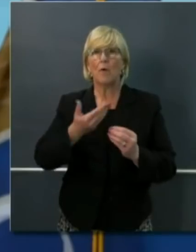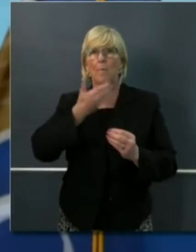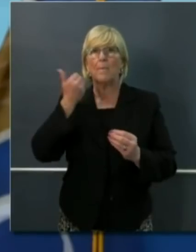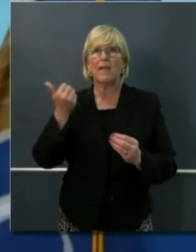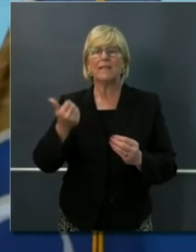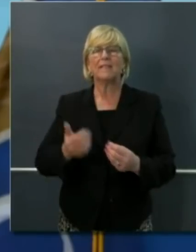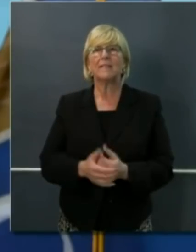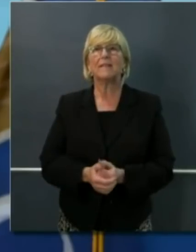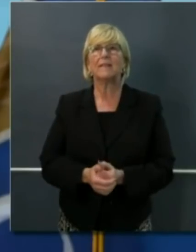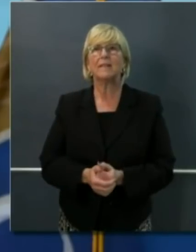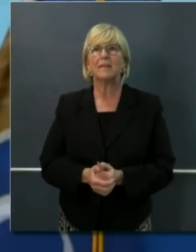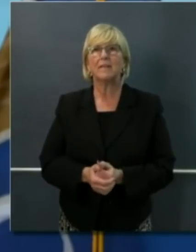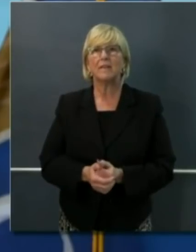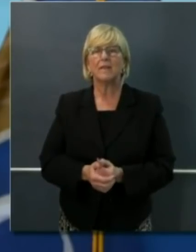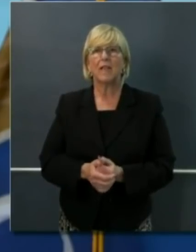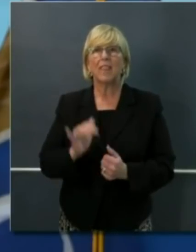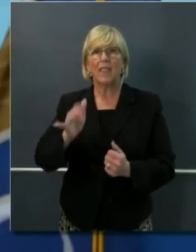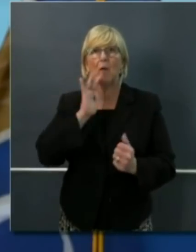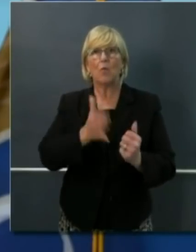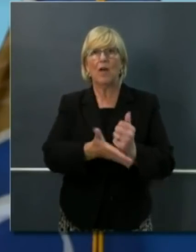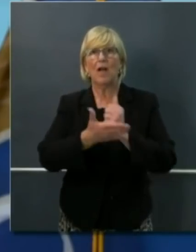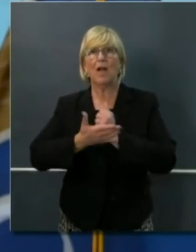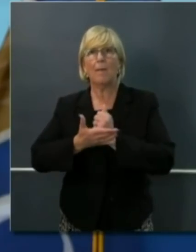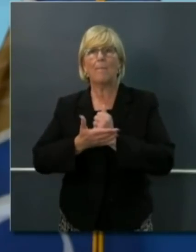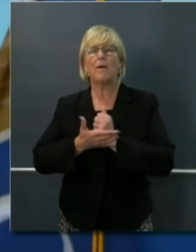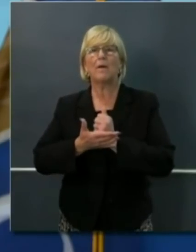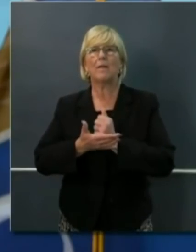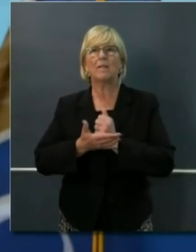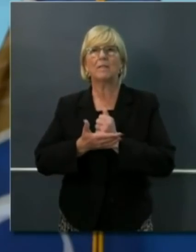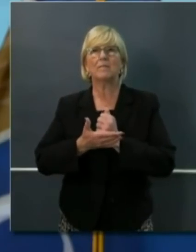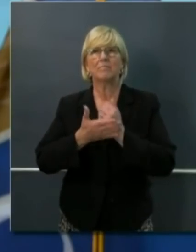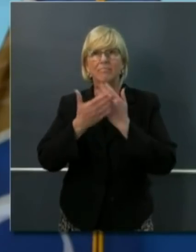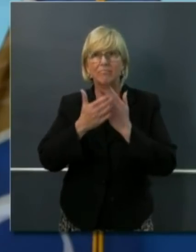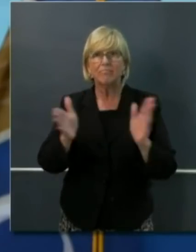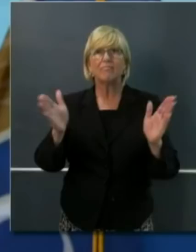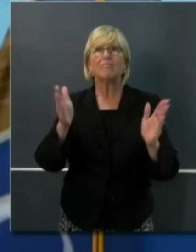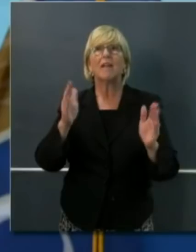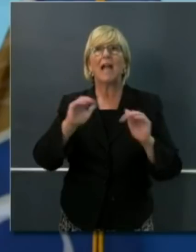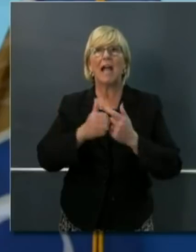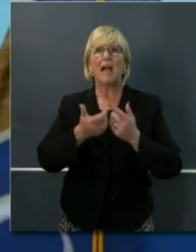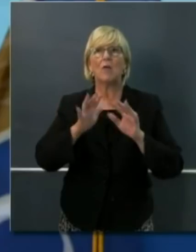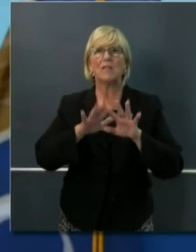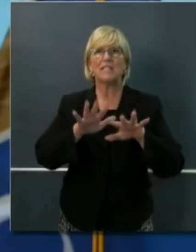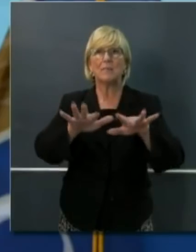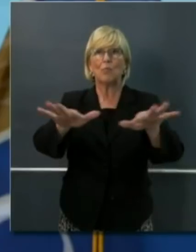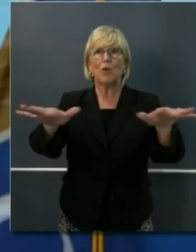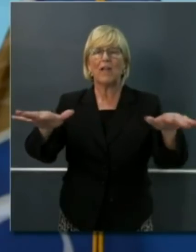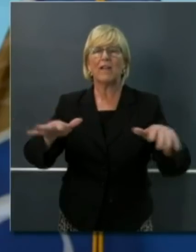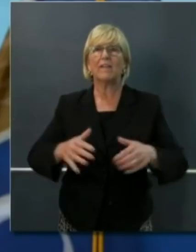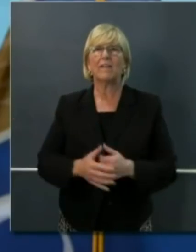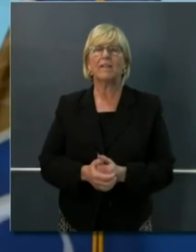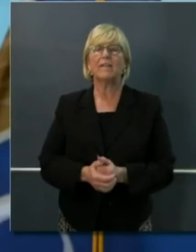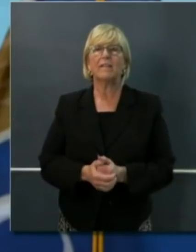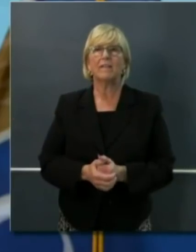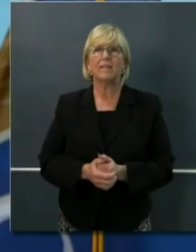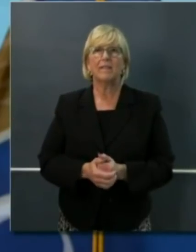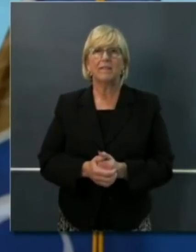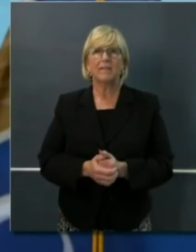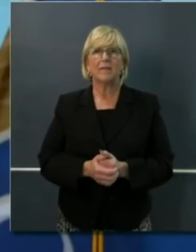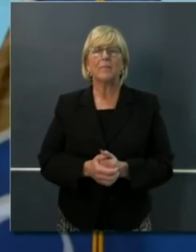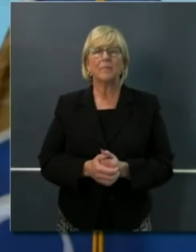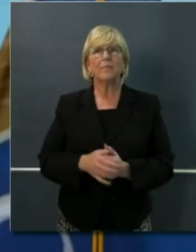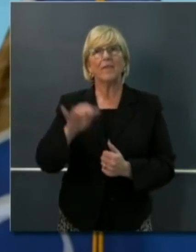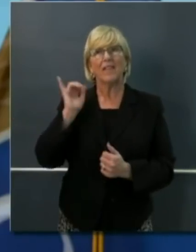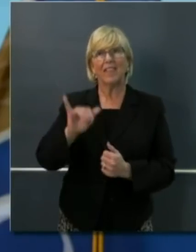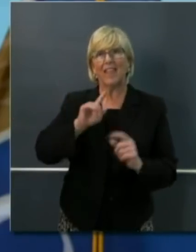Blood-based testing also will help amplify a broader understanding of the spread. And the second part of your question about how it is a